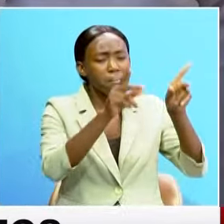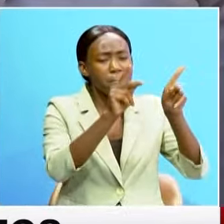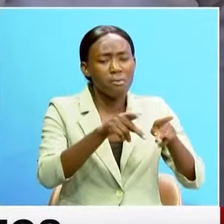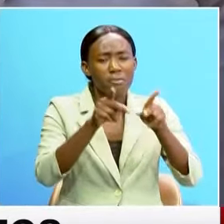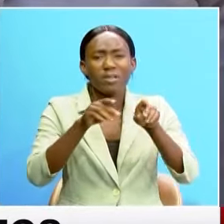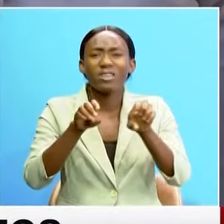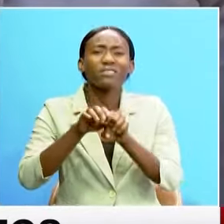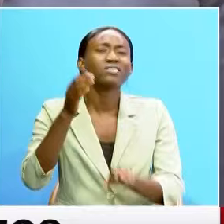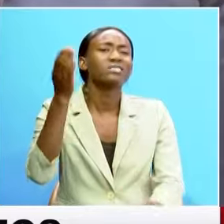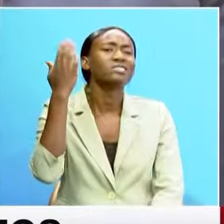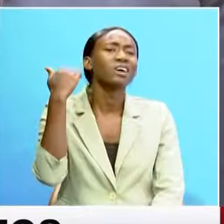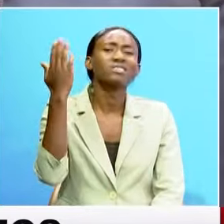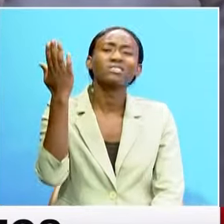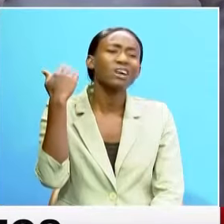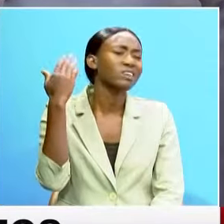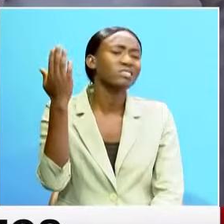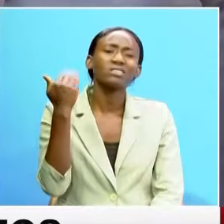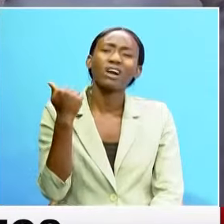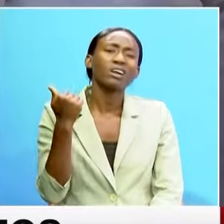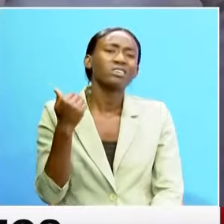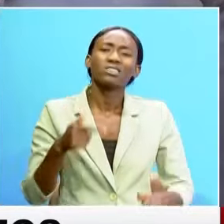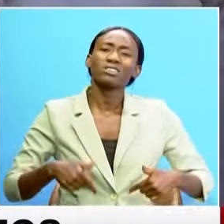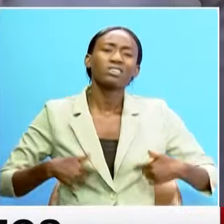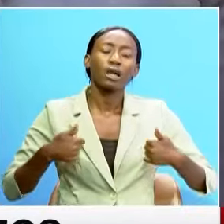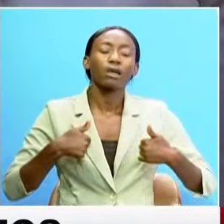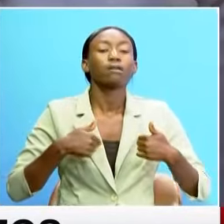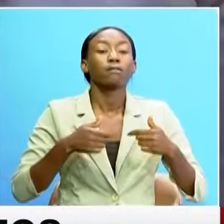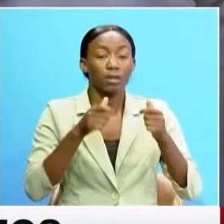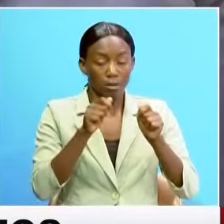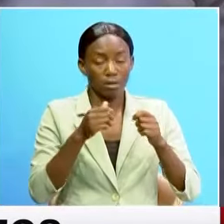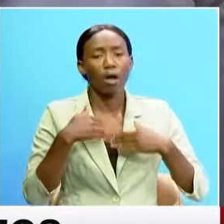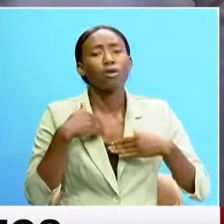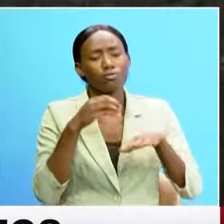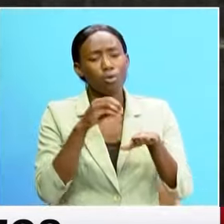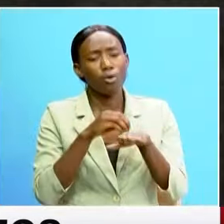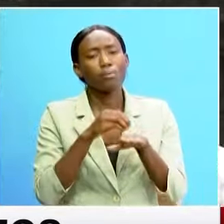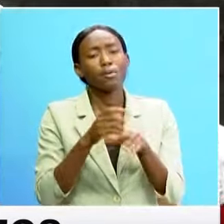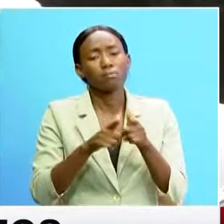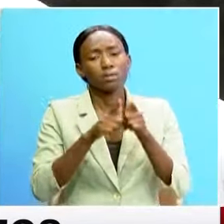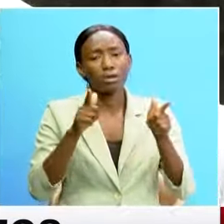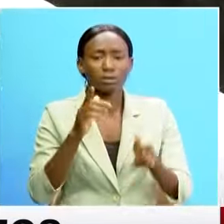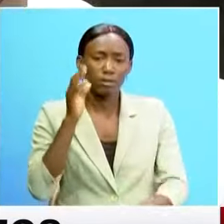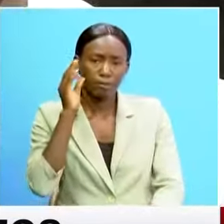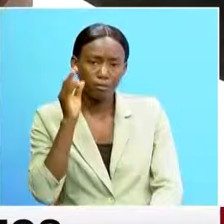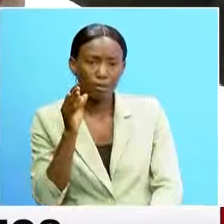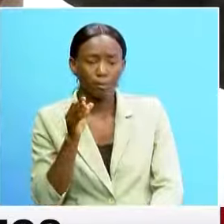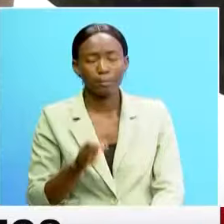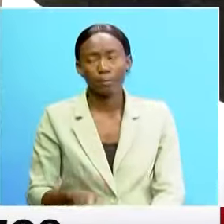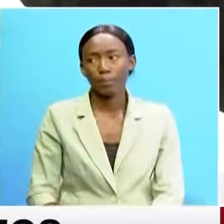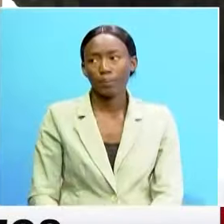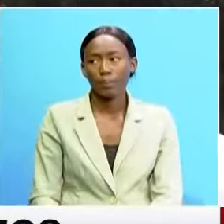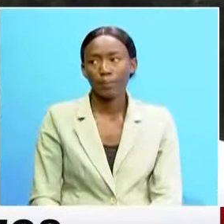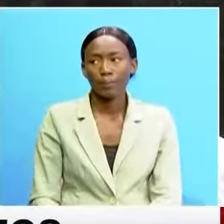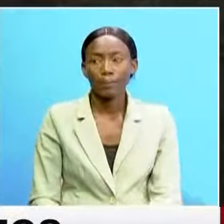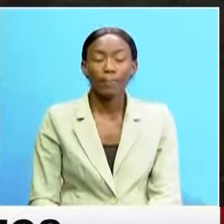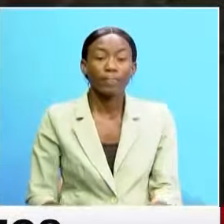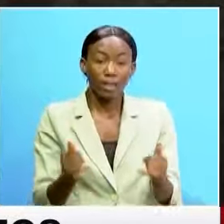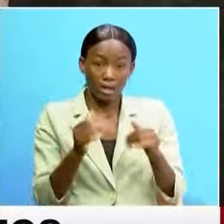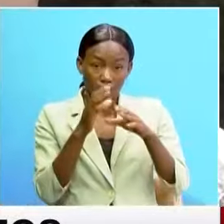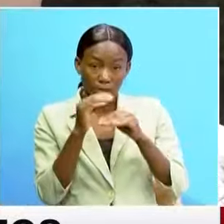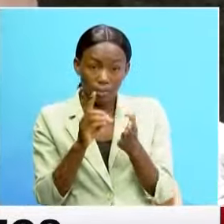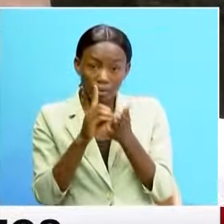of their past, has the opportunity for a better future. In receiving the donation, Zambia Correctional Service